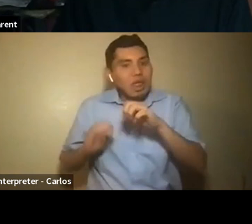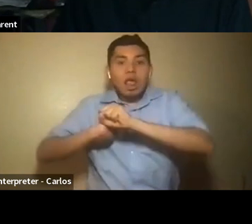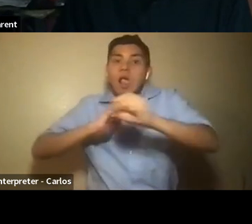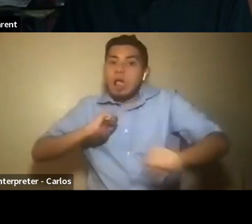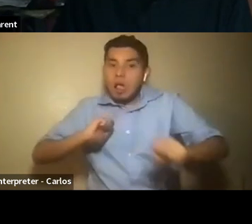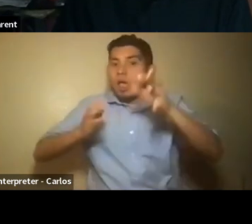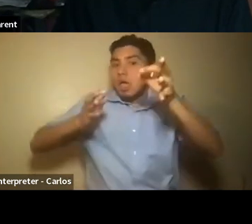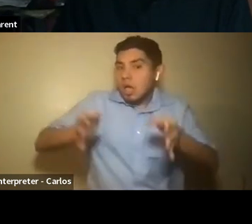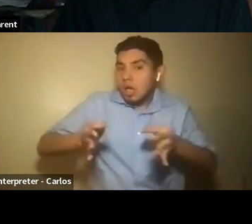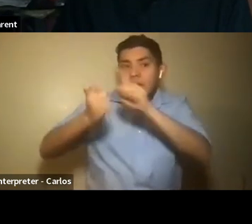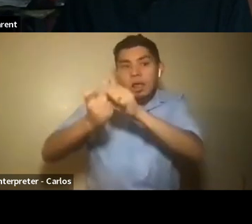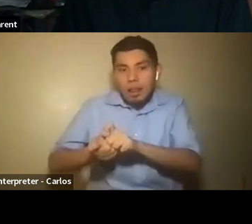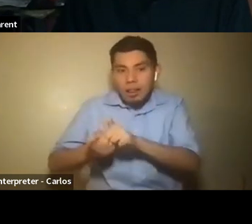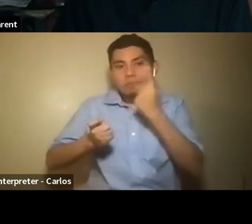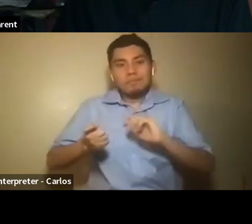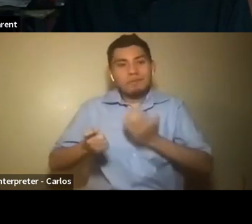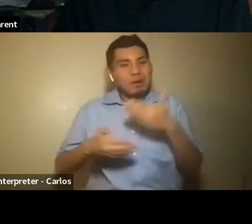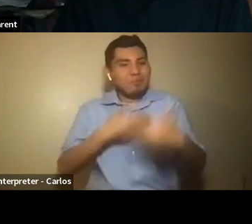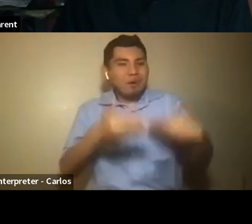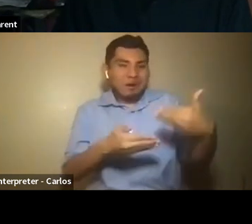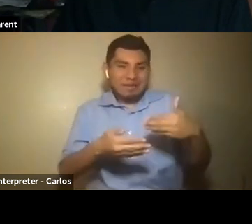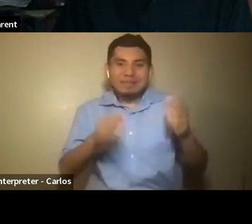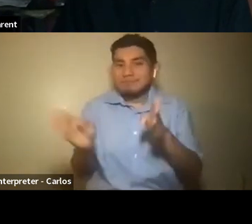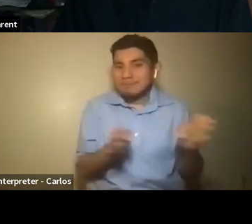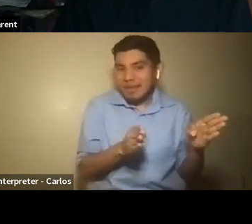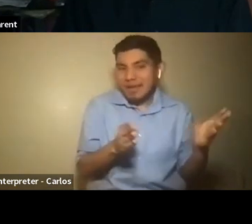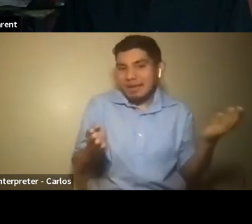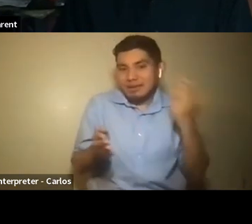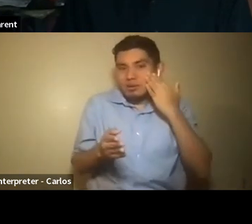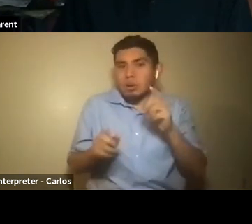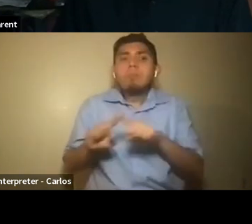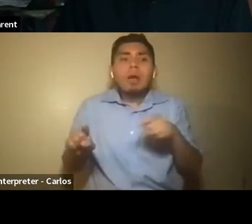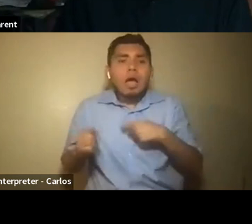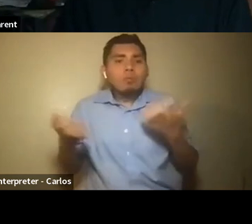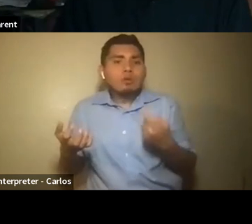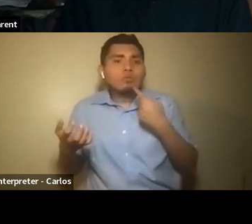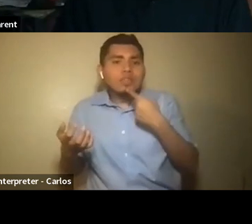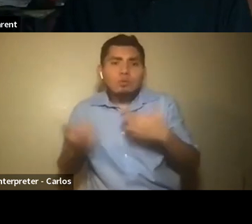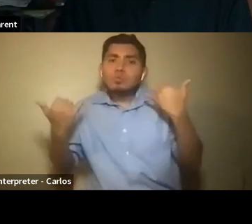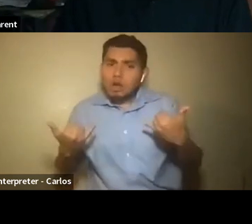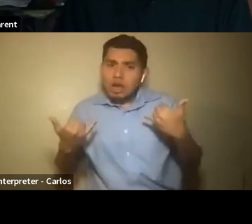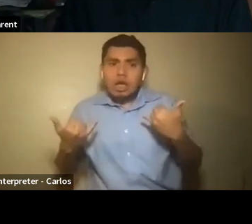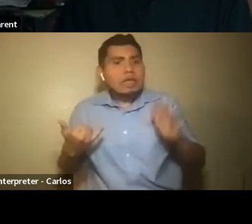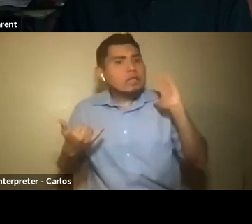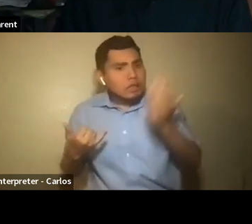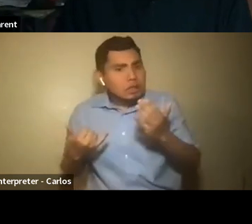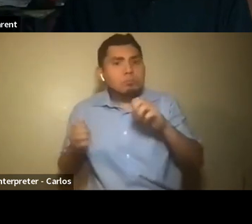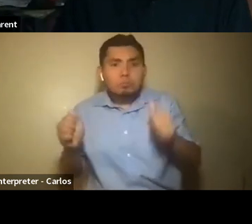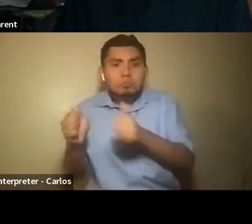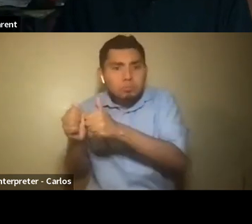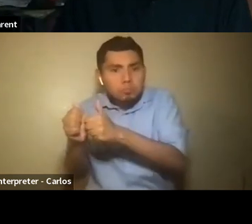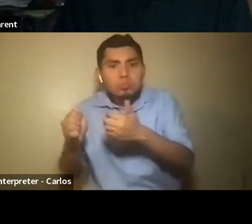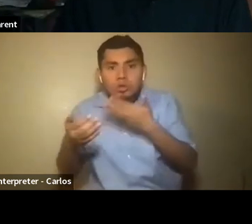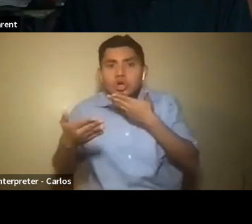details of our progress to date on the consolidated plan, other than to say that we are well on target to meet our goals in